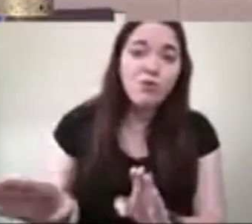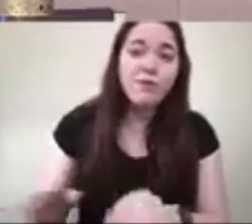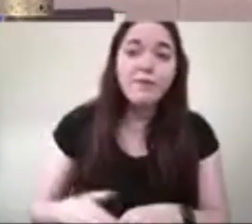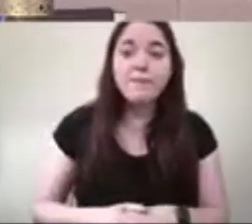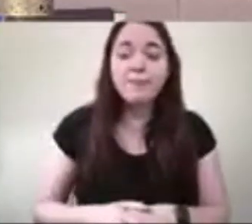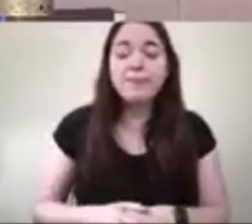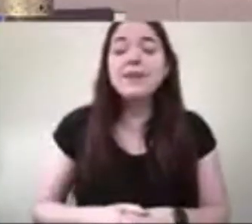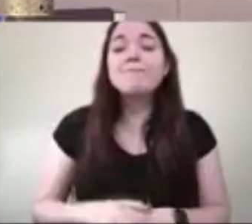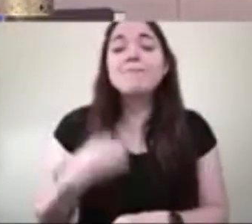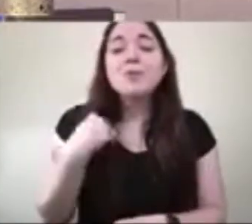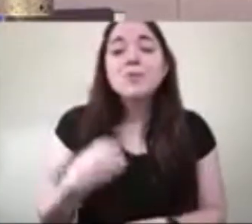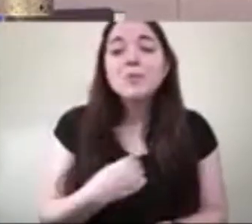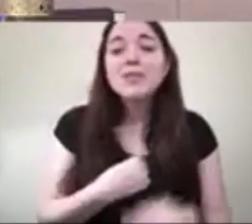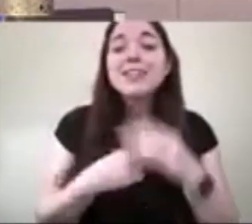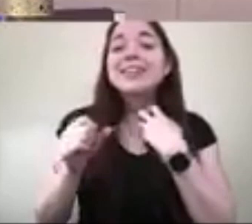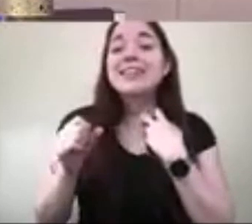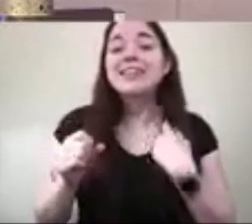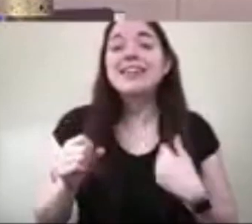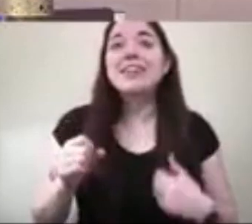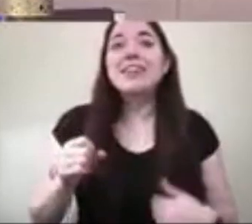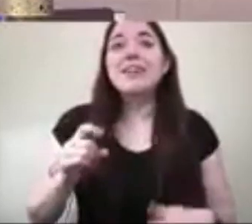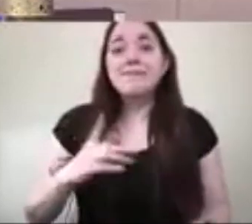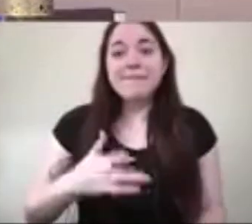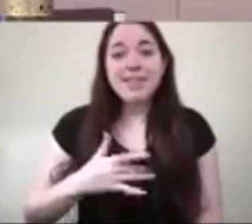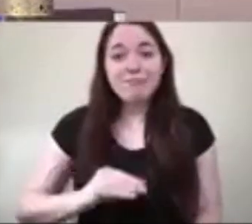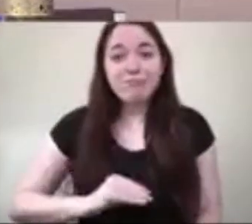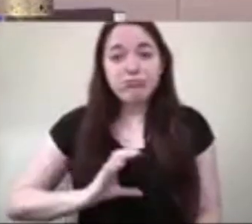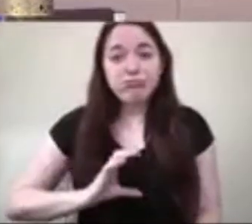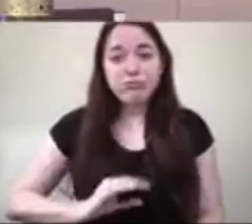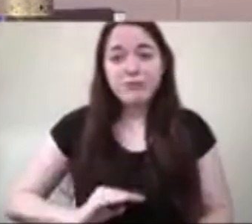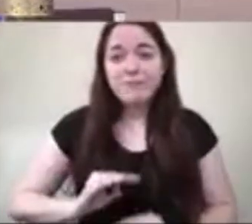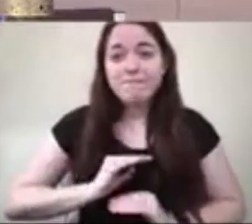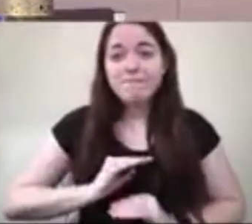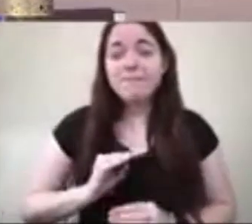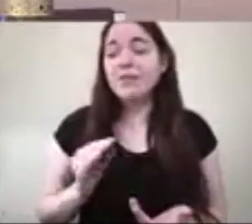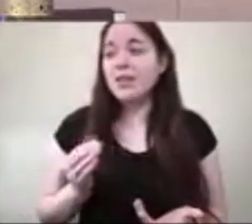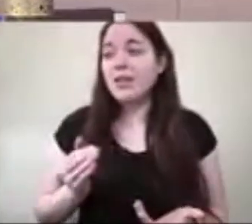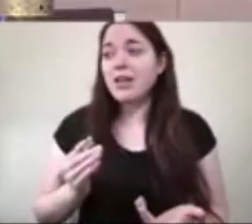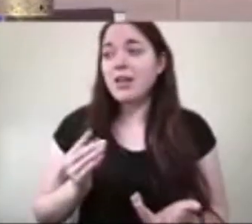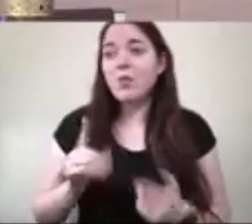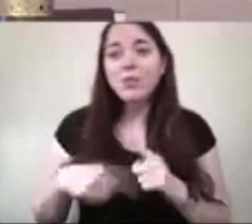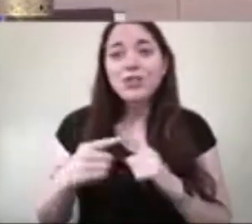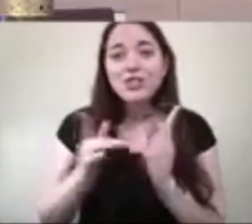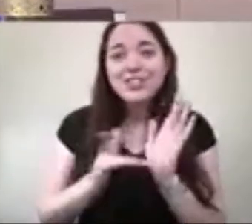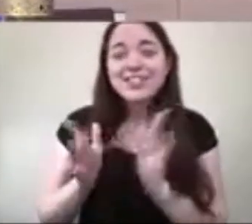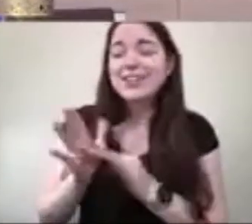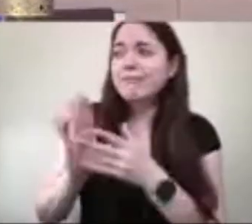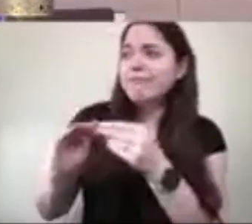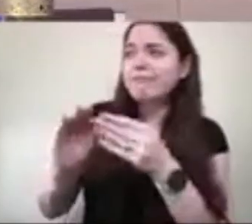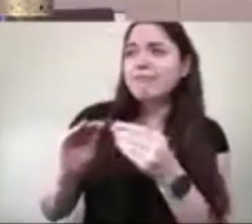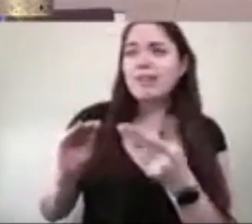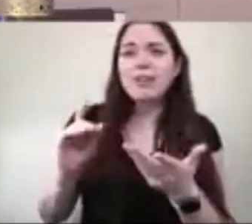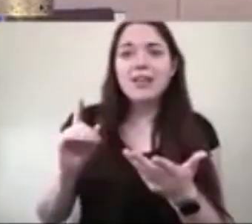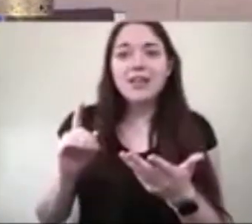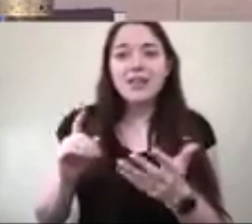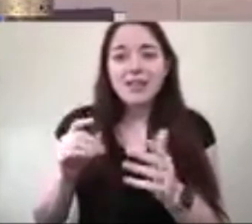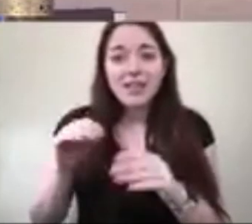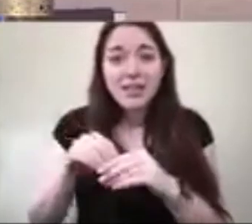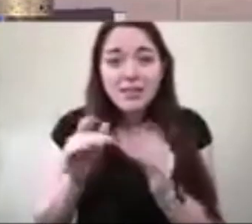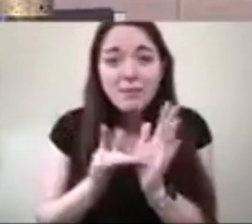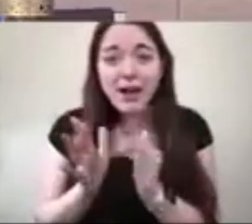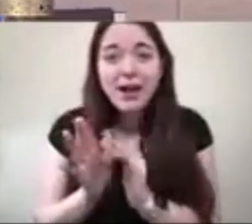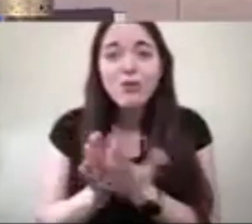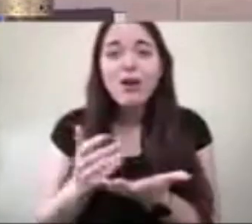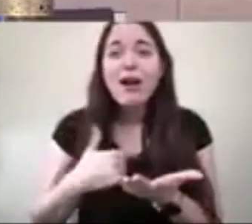we can respond to the call of Jesus, where Jesus says, "I was hungry and you fed me. I had no clothes and you clothed me. I was in prison and